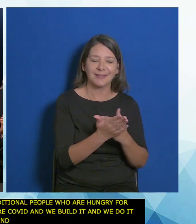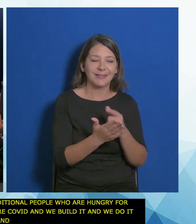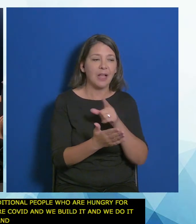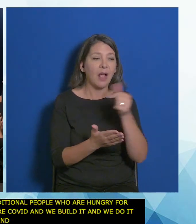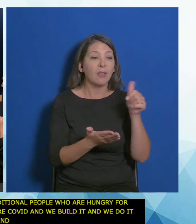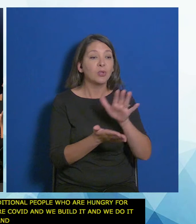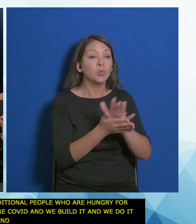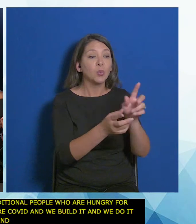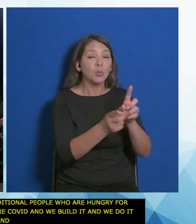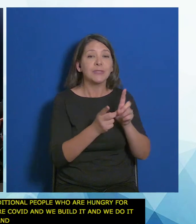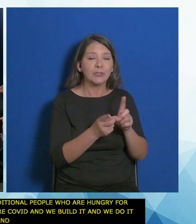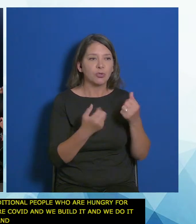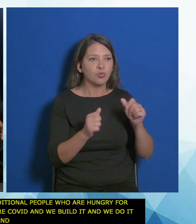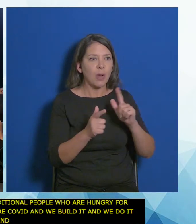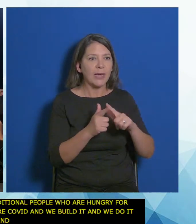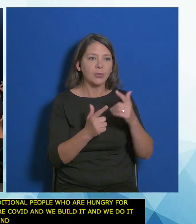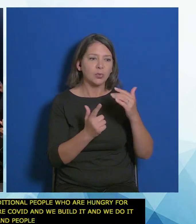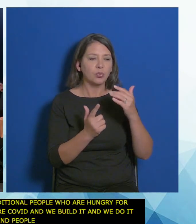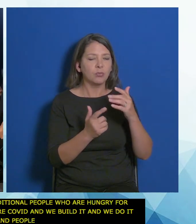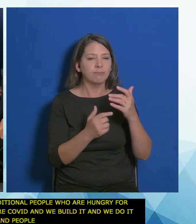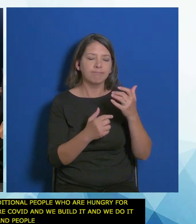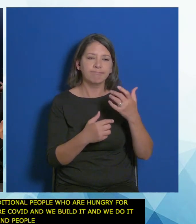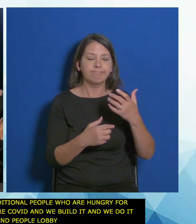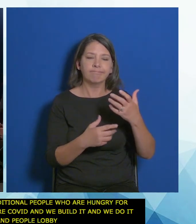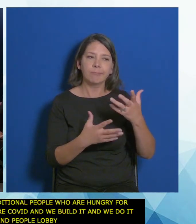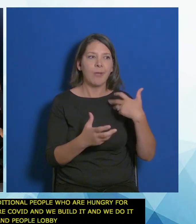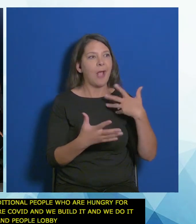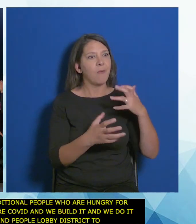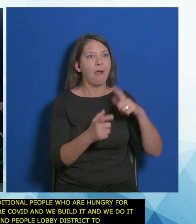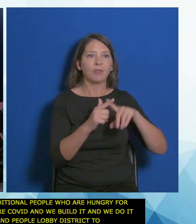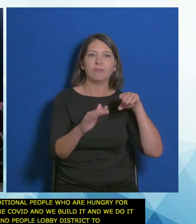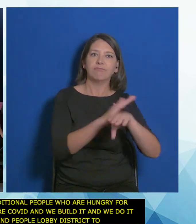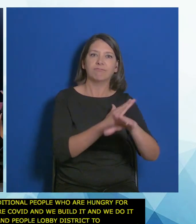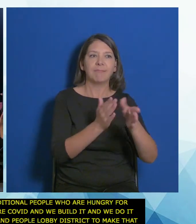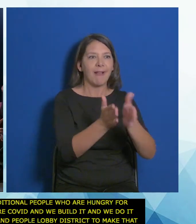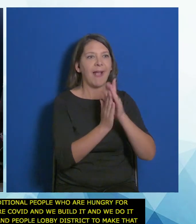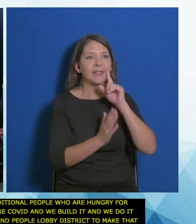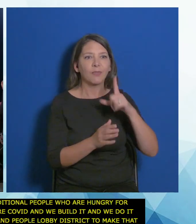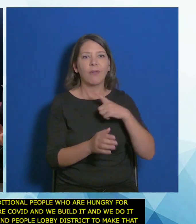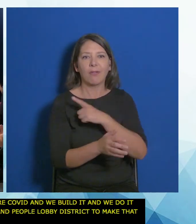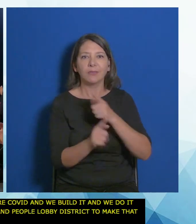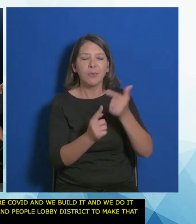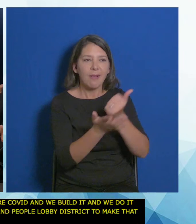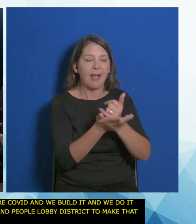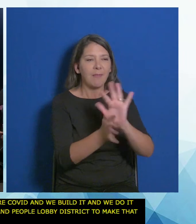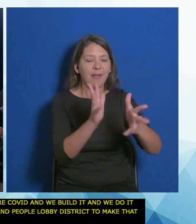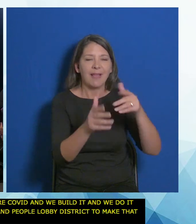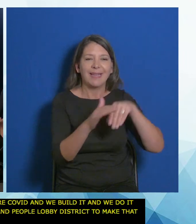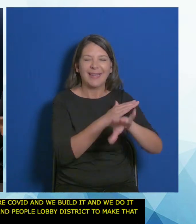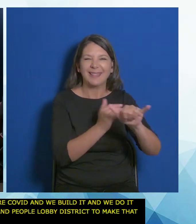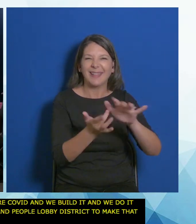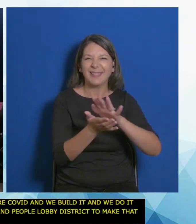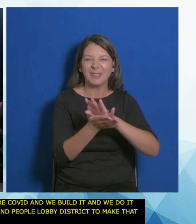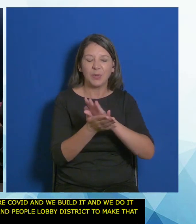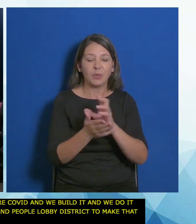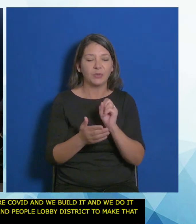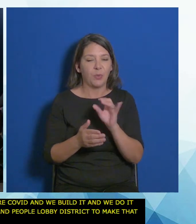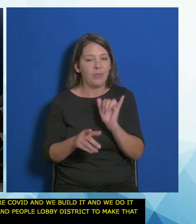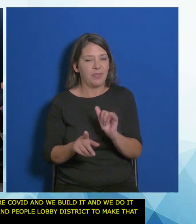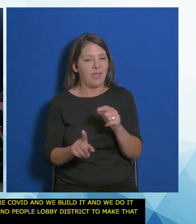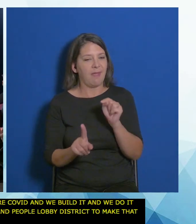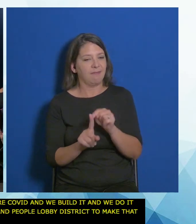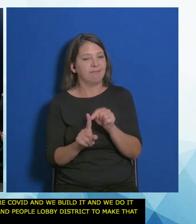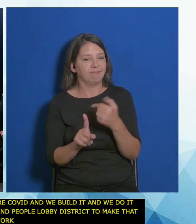school a place where they can get into. So that's the work that I'm focused on doing right now. And I'm sure